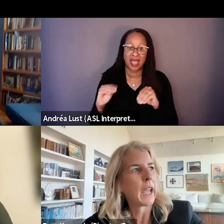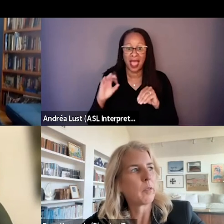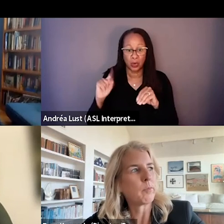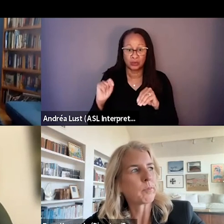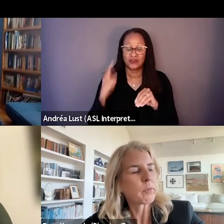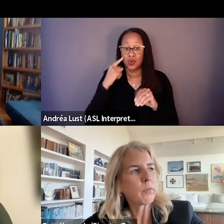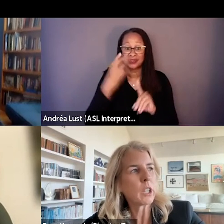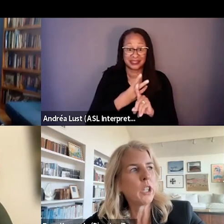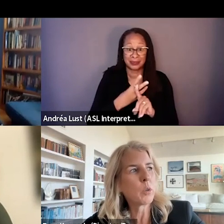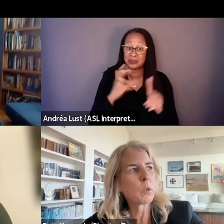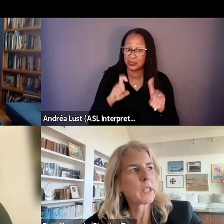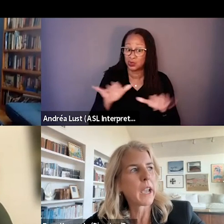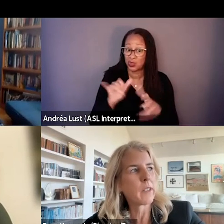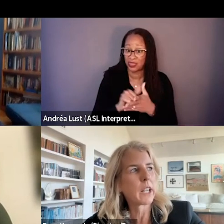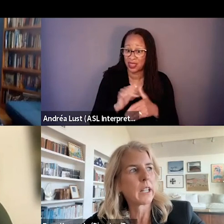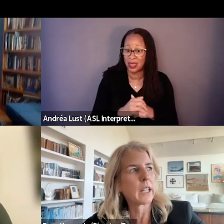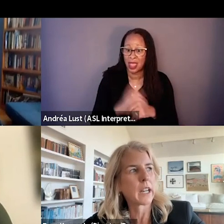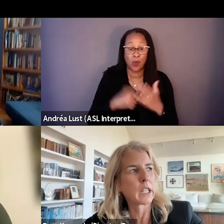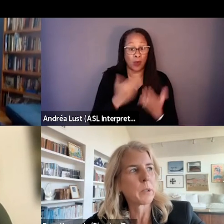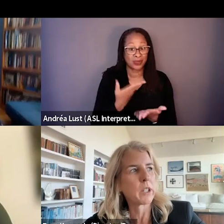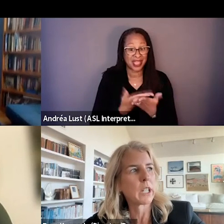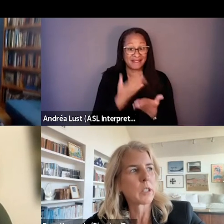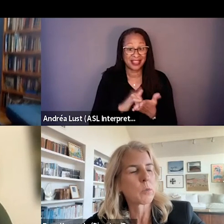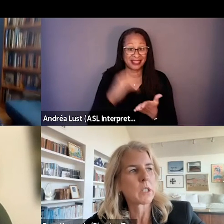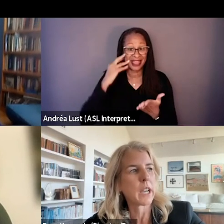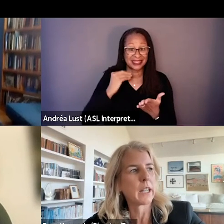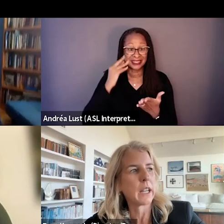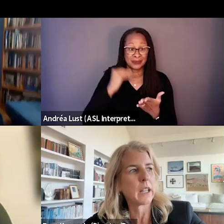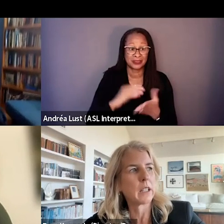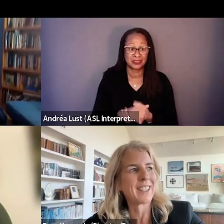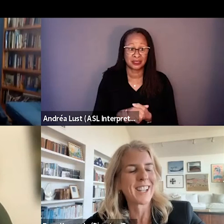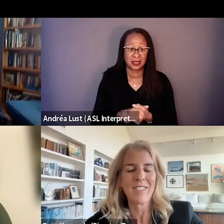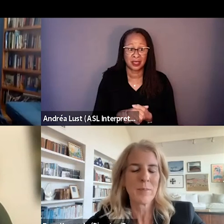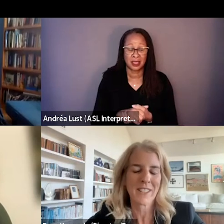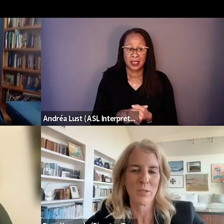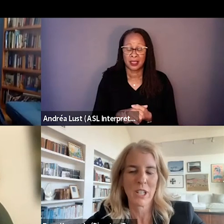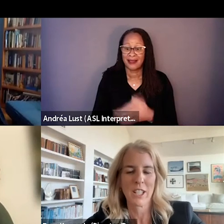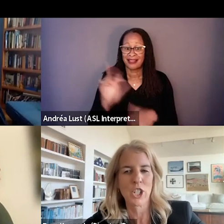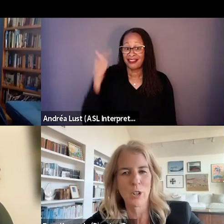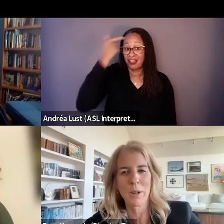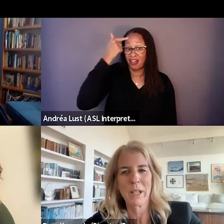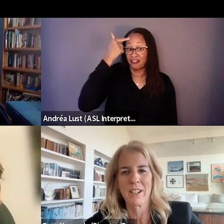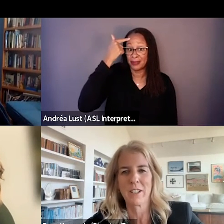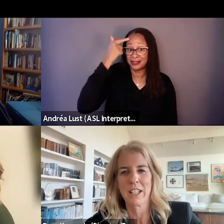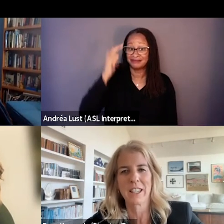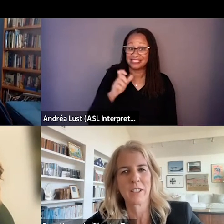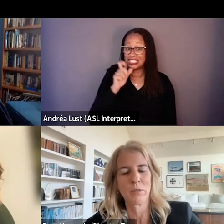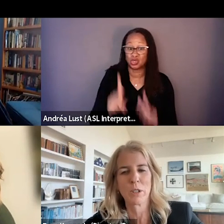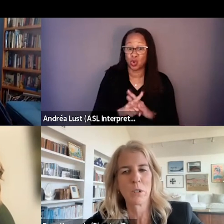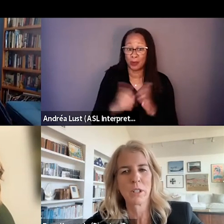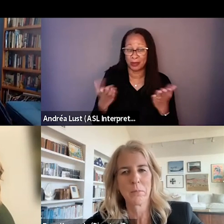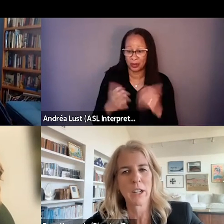And, you know, what was evident in that experience was that the government didn't really show up here.